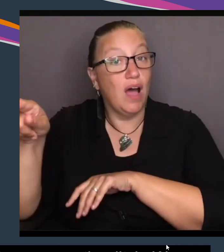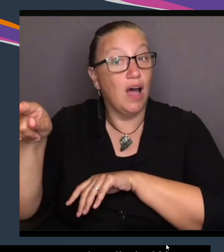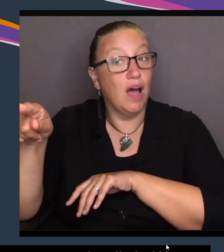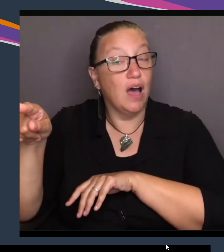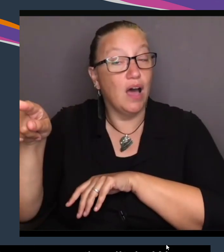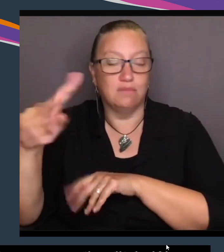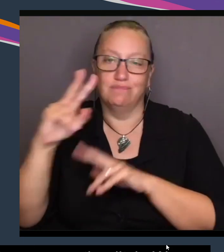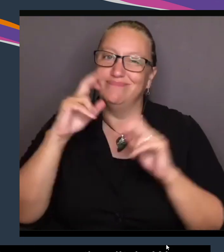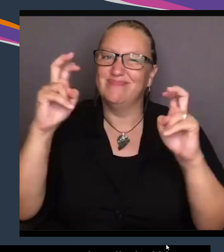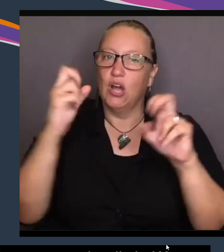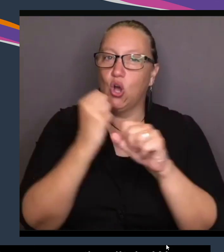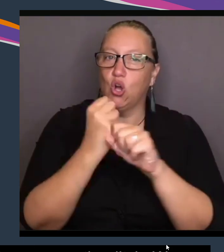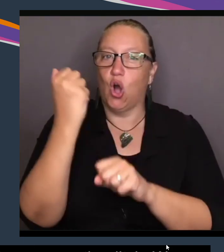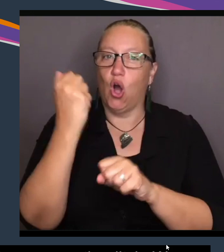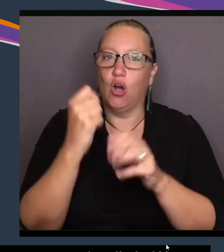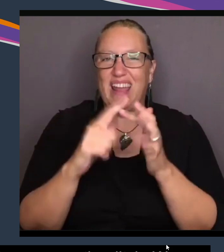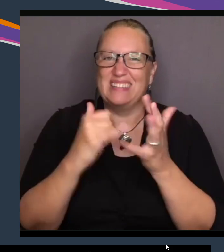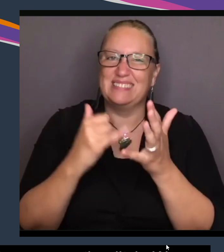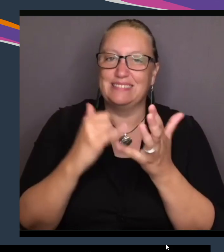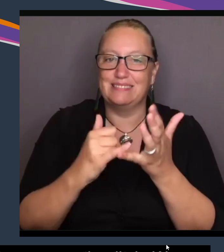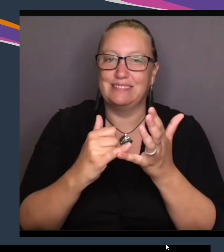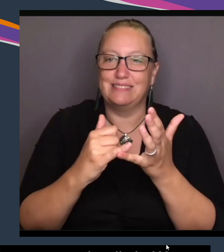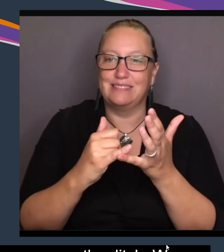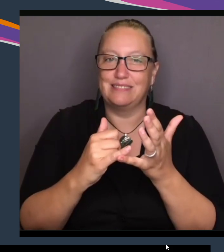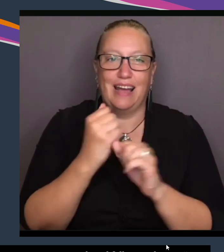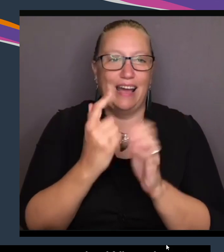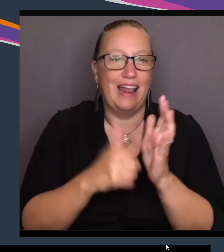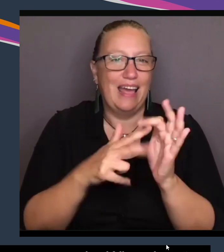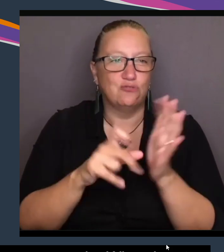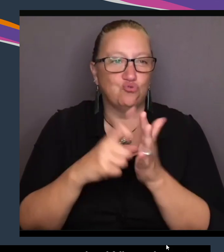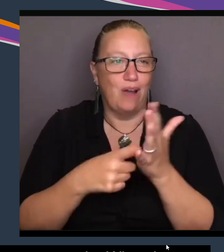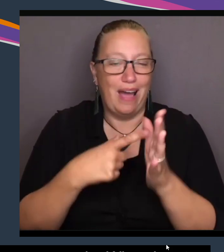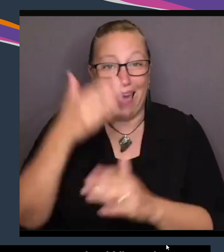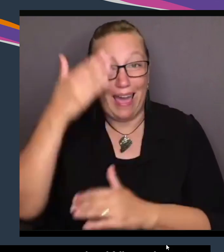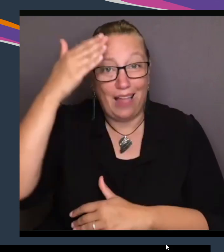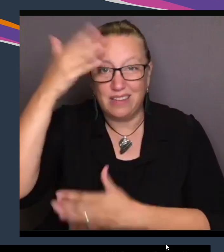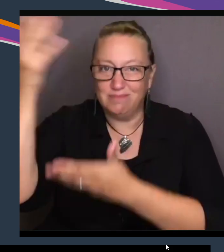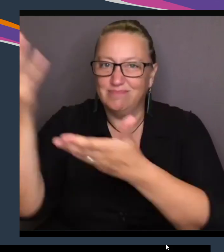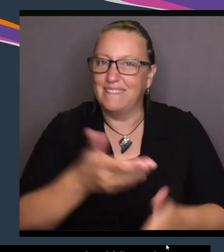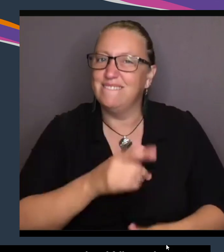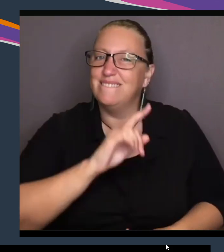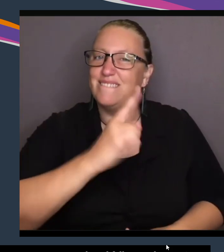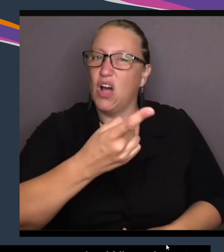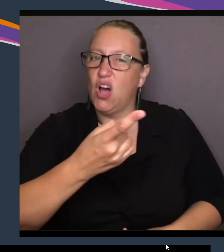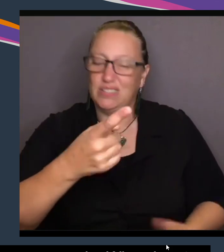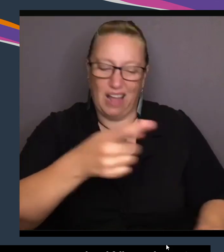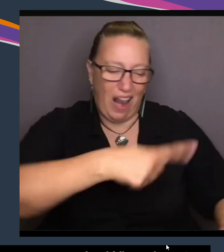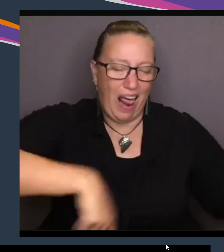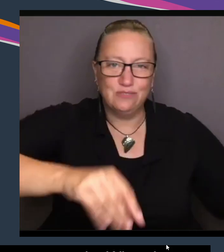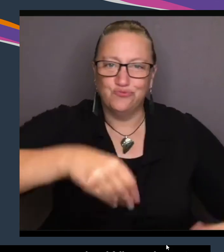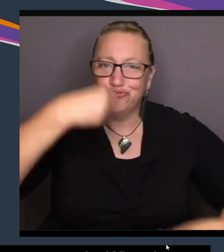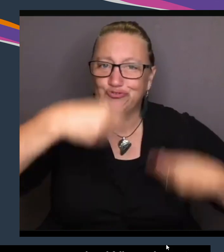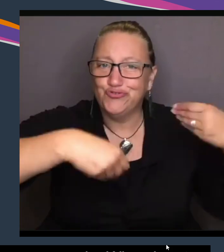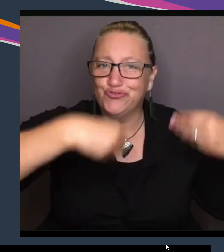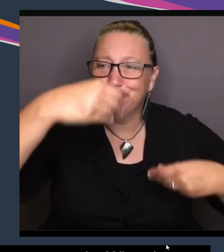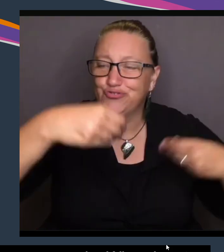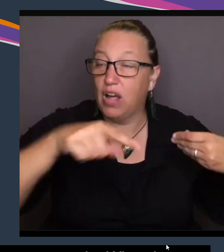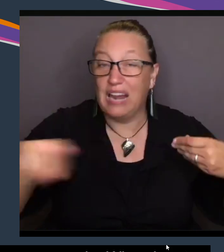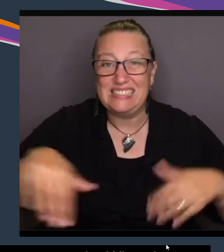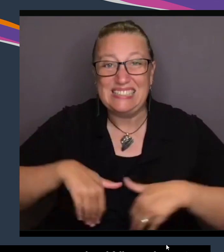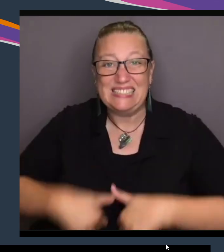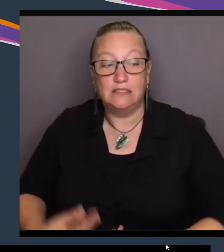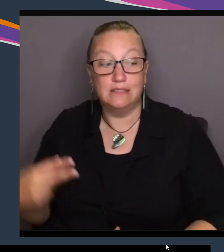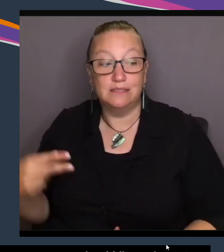You get sat out the front, you get fed first, everyone else is starving and you got the plate of food on your lap.